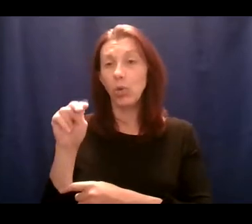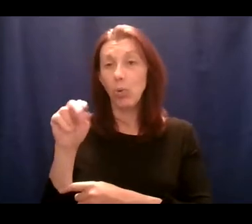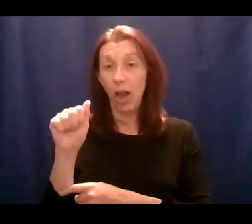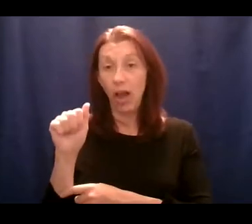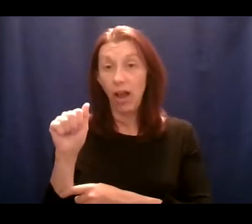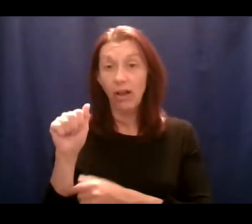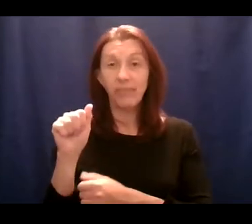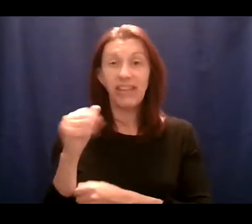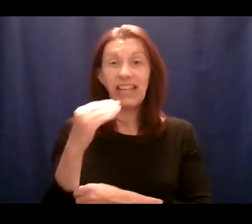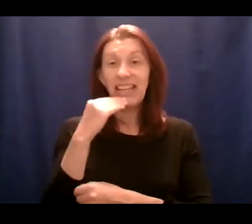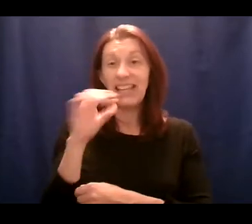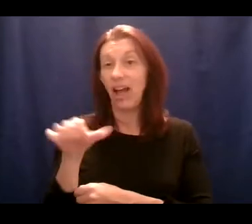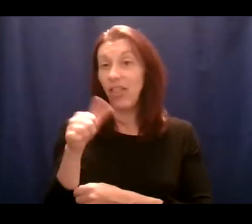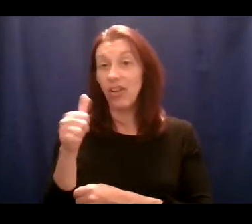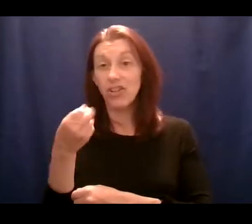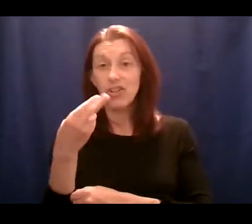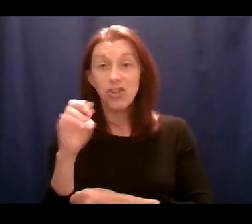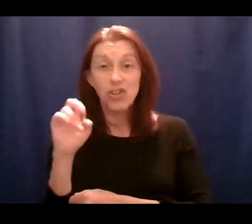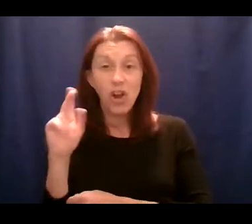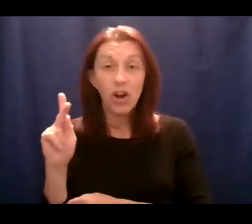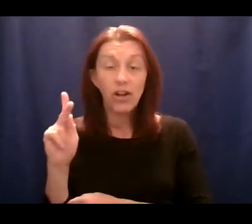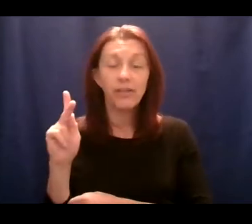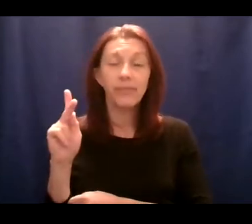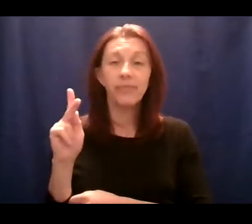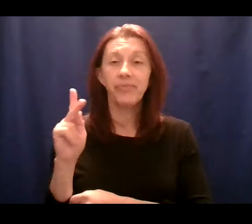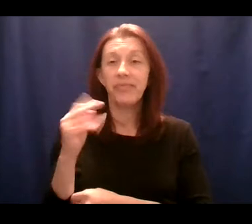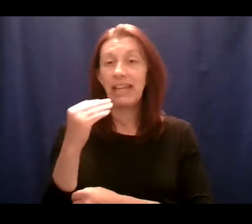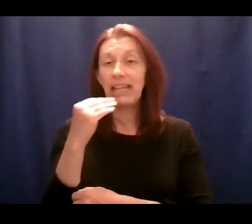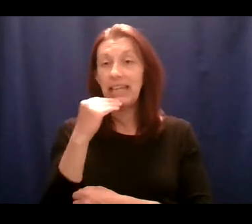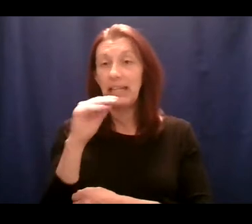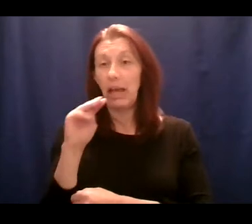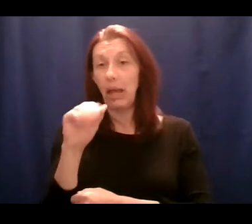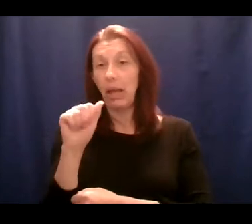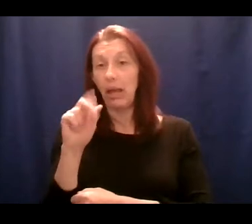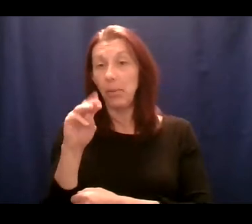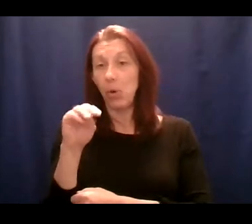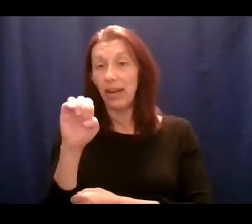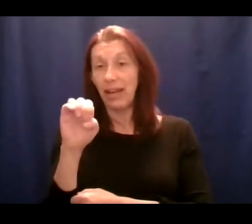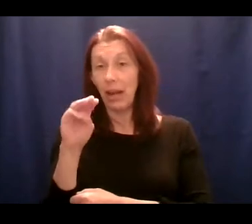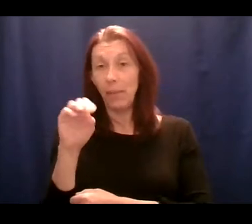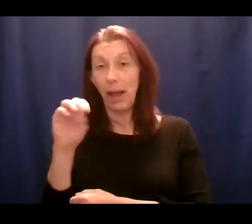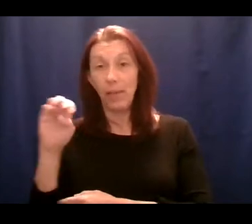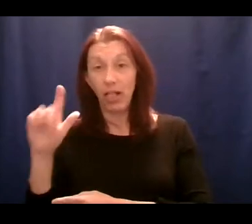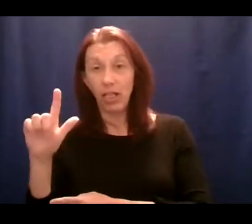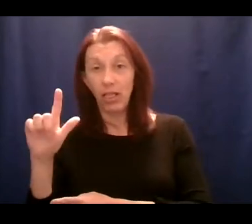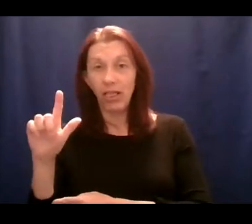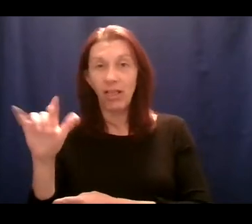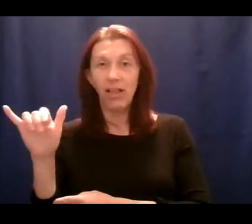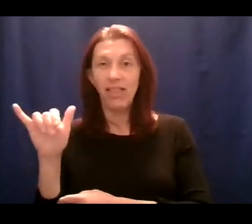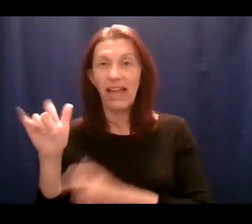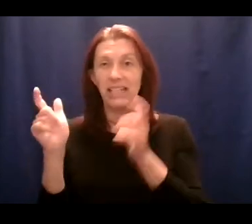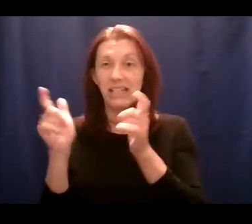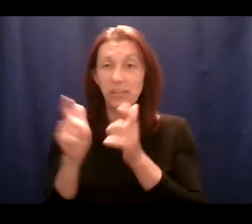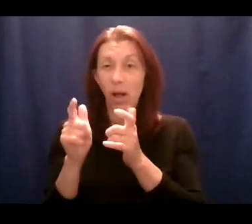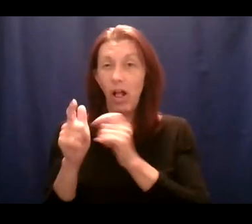can eat other sharks. They can eat marine mammals. So they can eat things like smaller dolphins